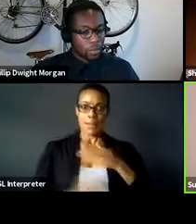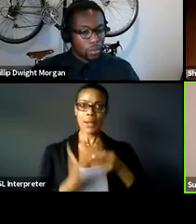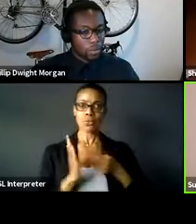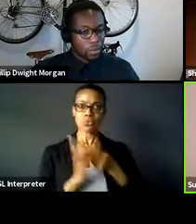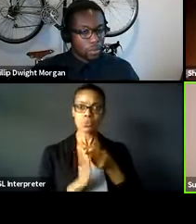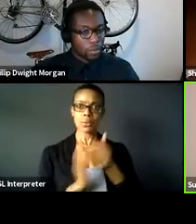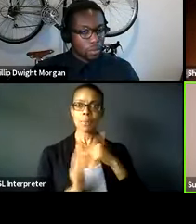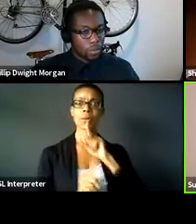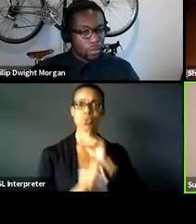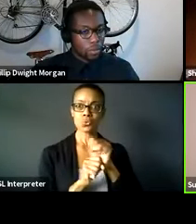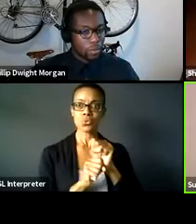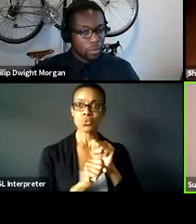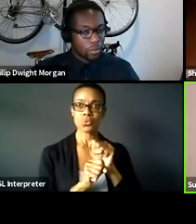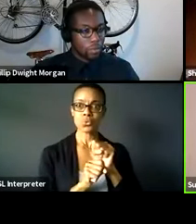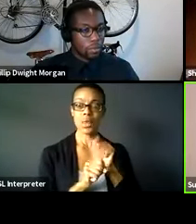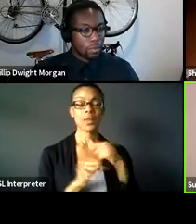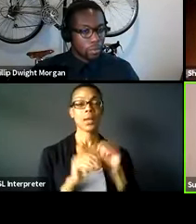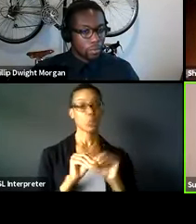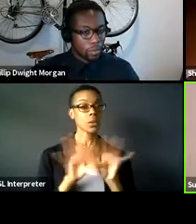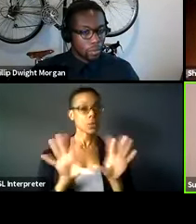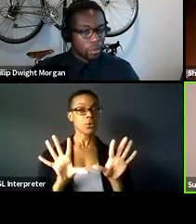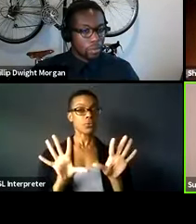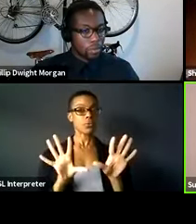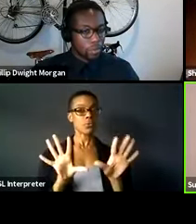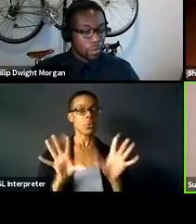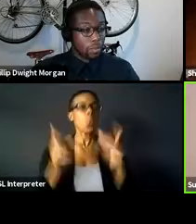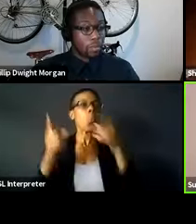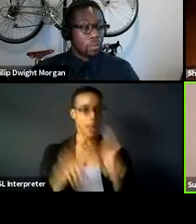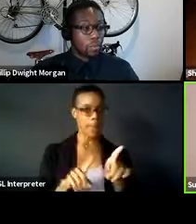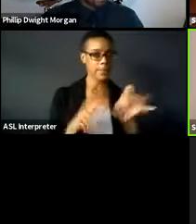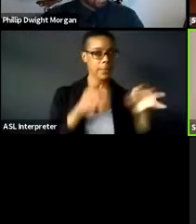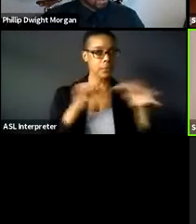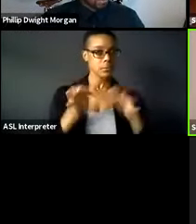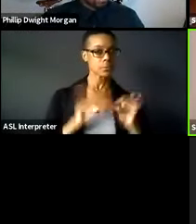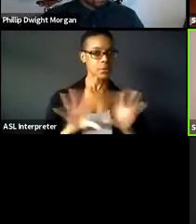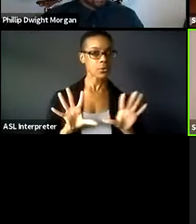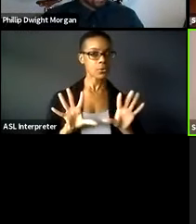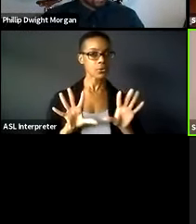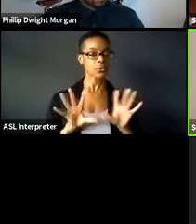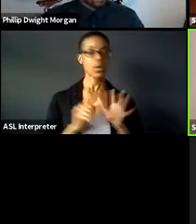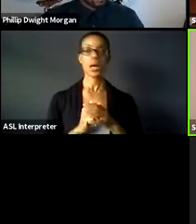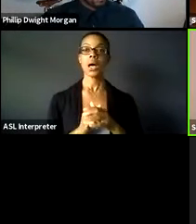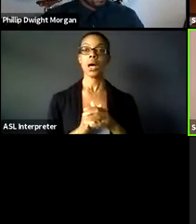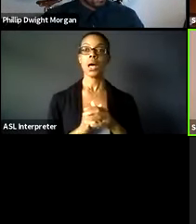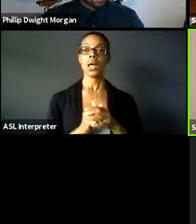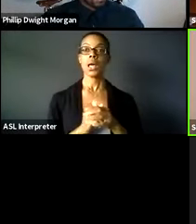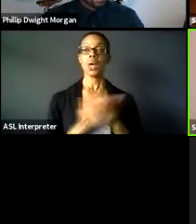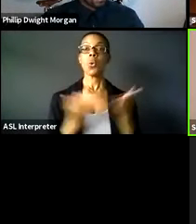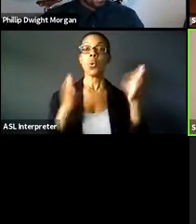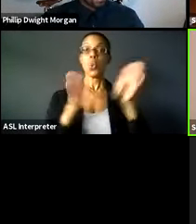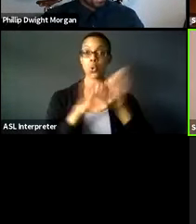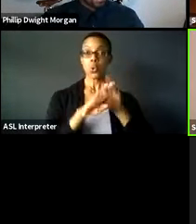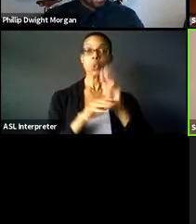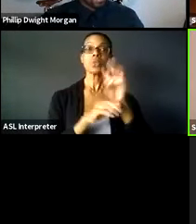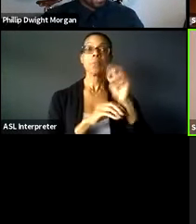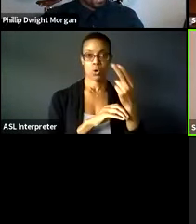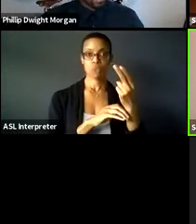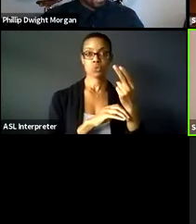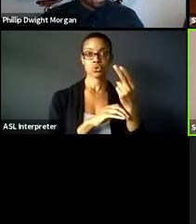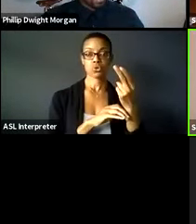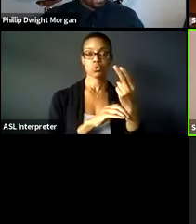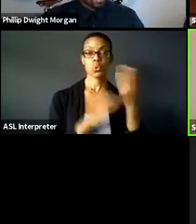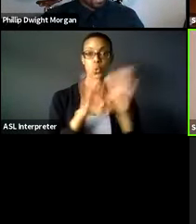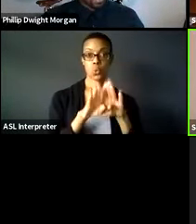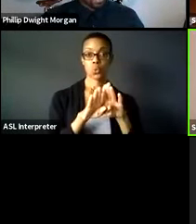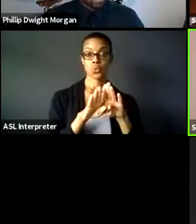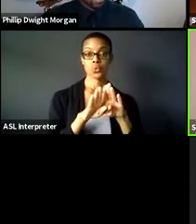working relationship. So I just want to clarify exactly what happened. We were told we closed our doors in March. A